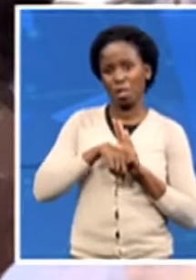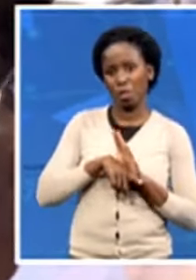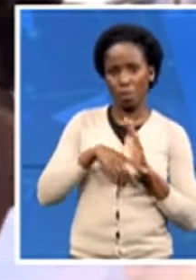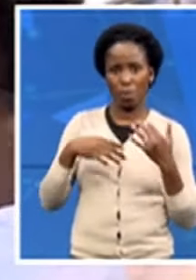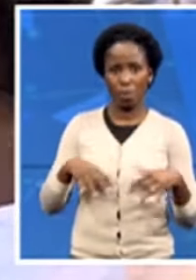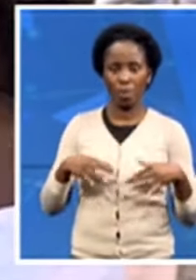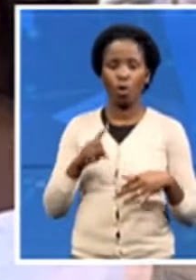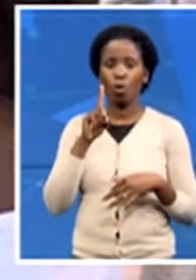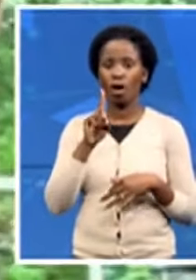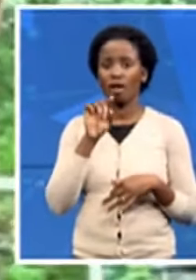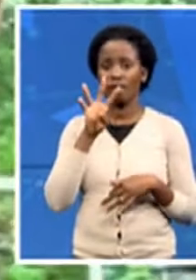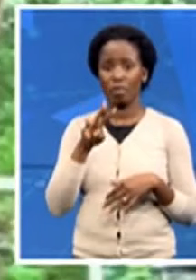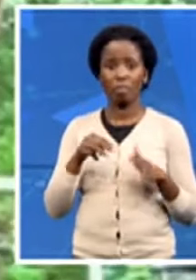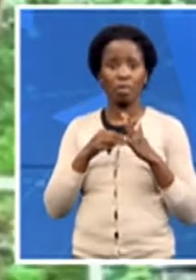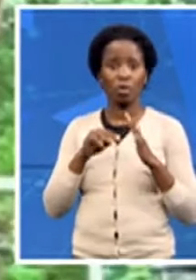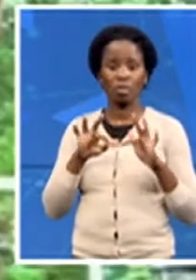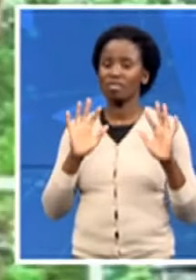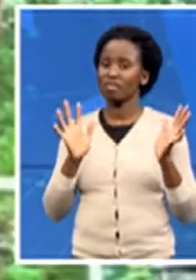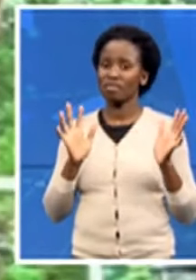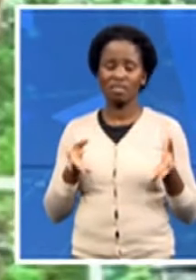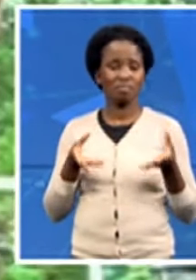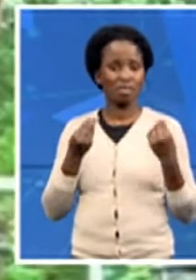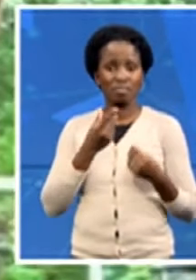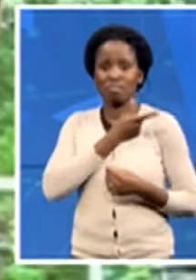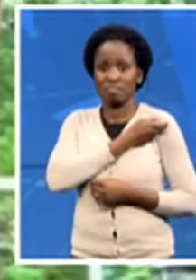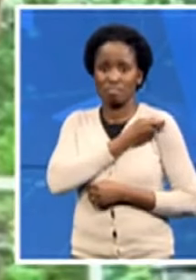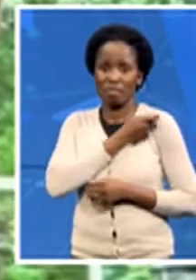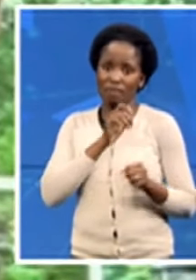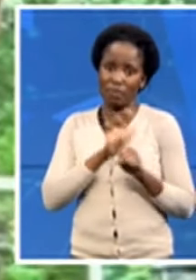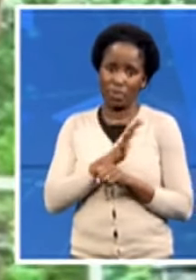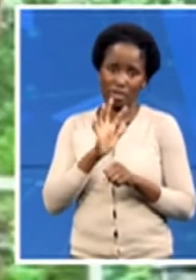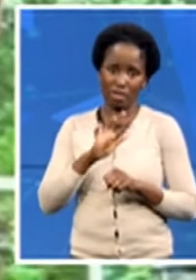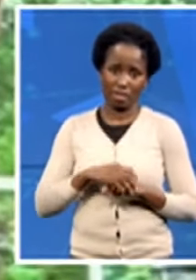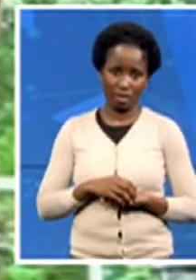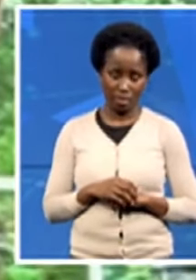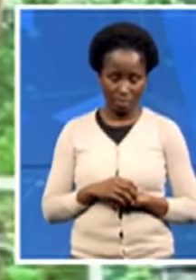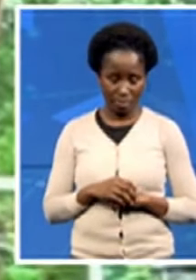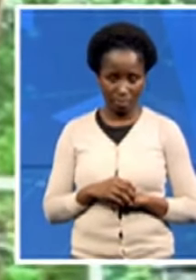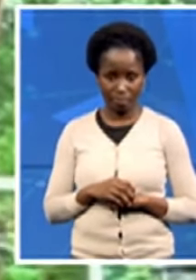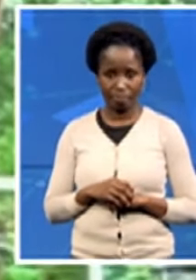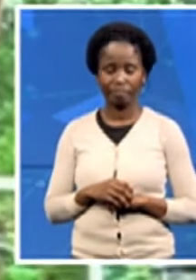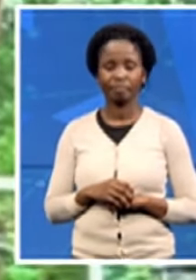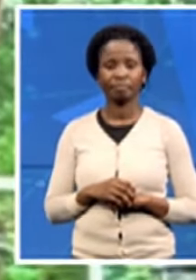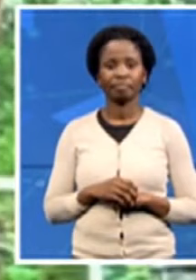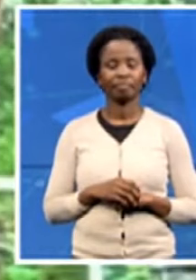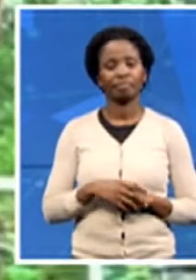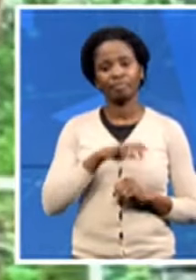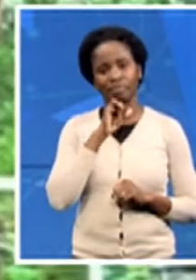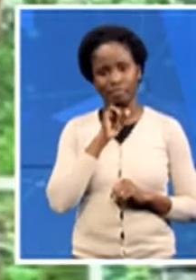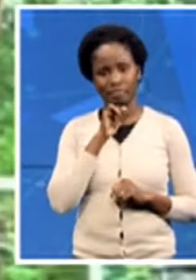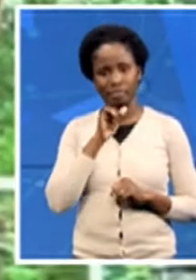full doses so far. Even if we deliver 317